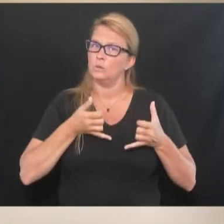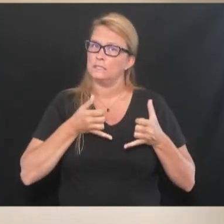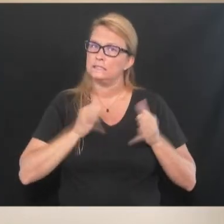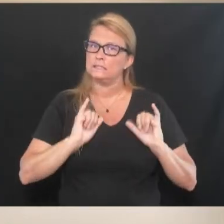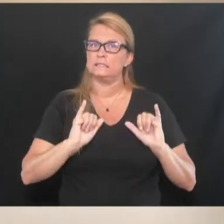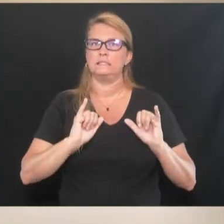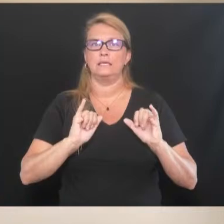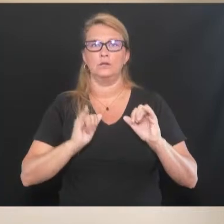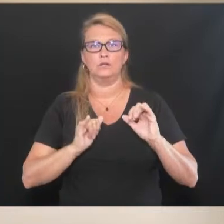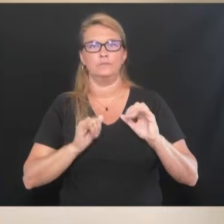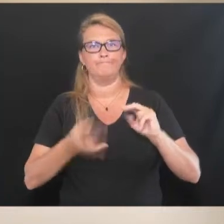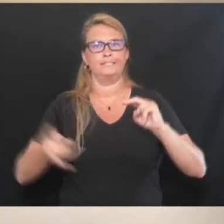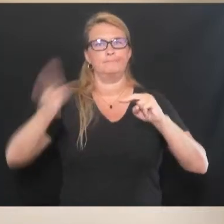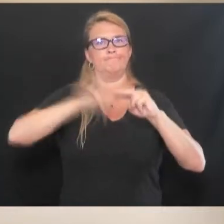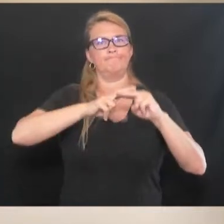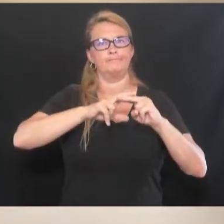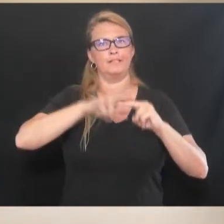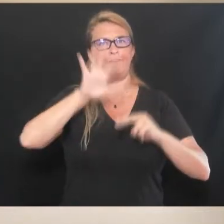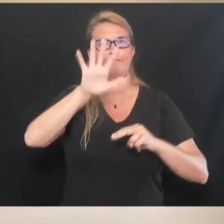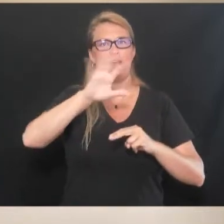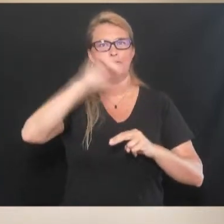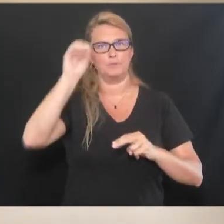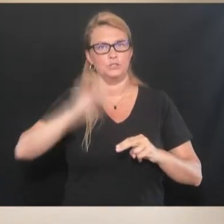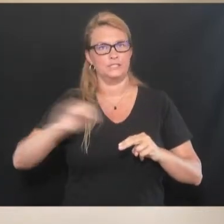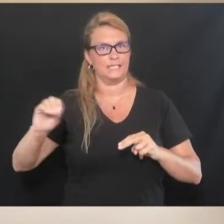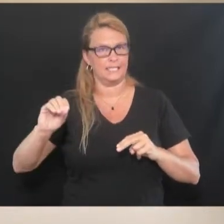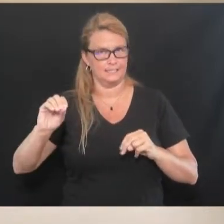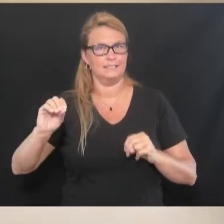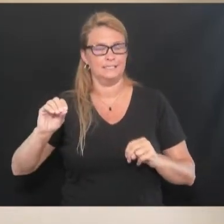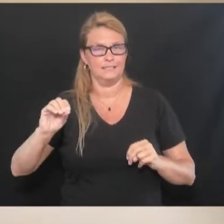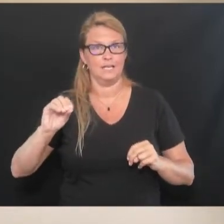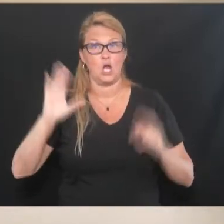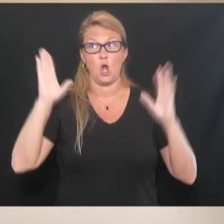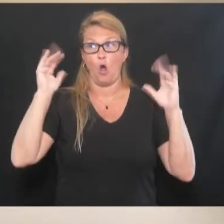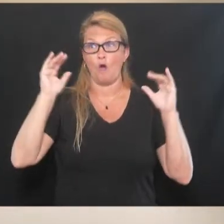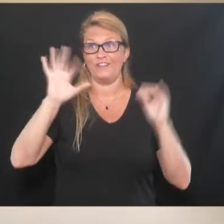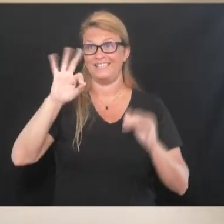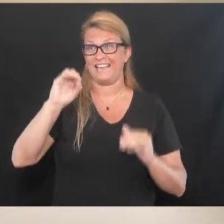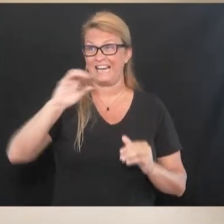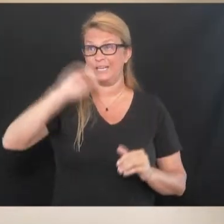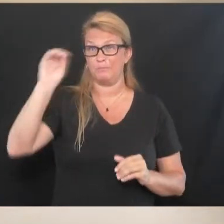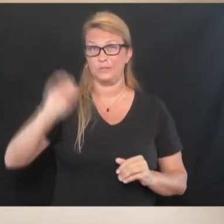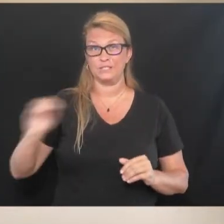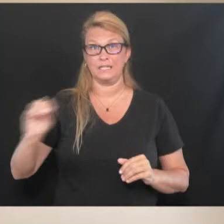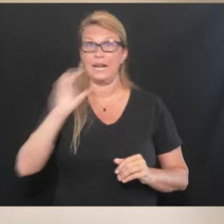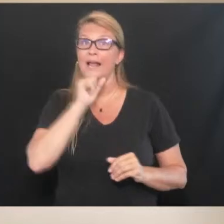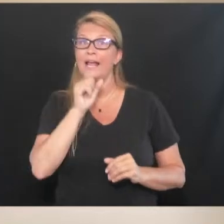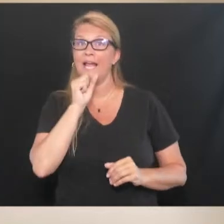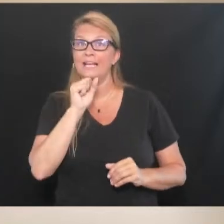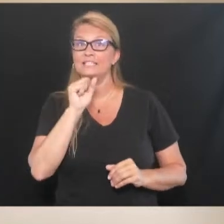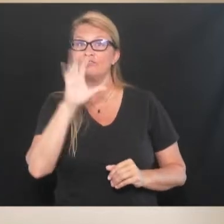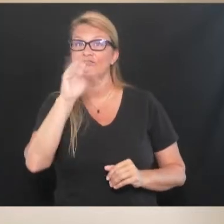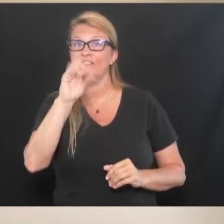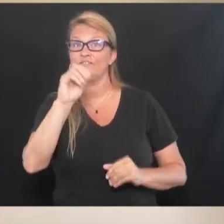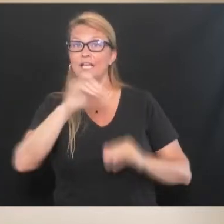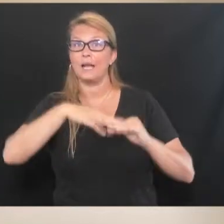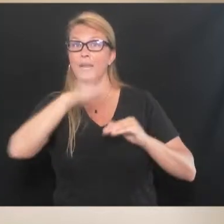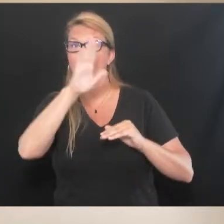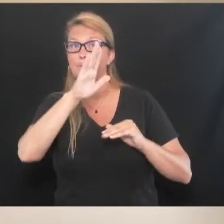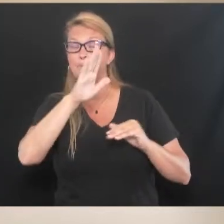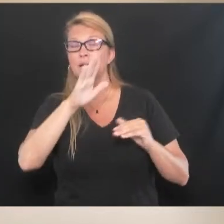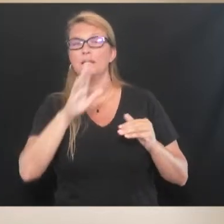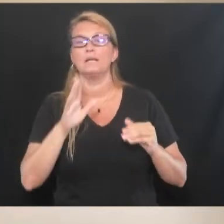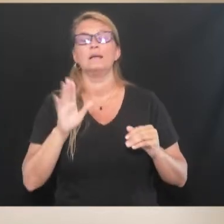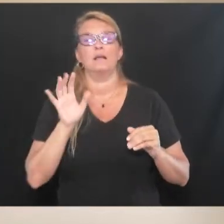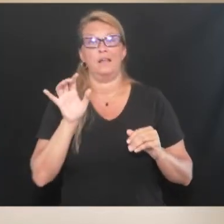that 85% mark and hopefully to the 90% mark on the age 50 population. Two things we know